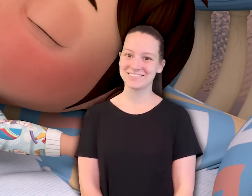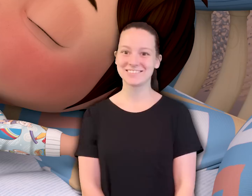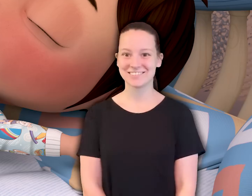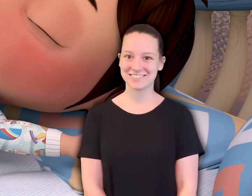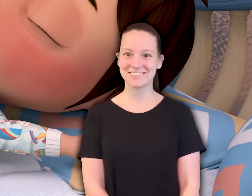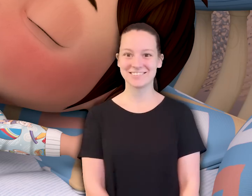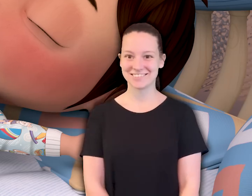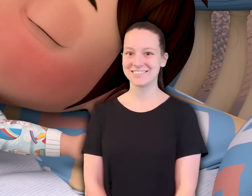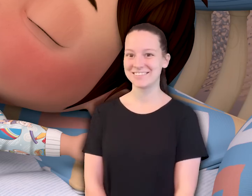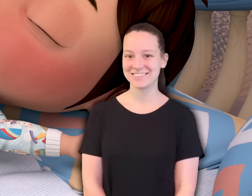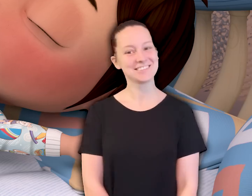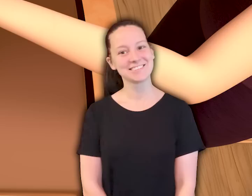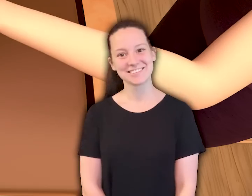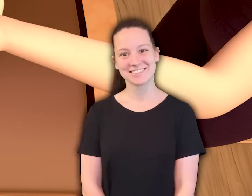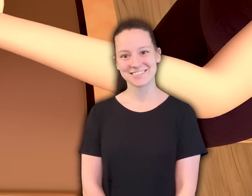Thanksgiving